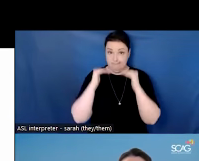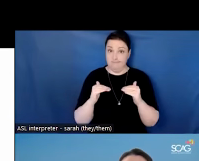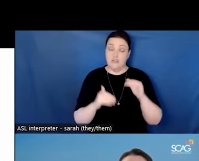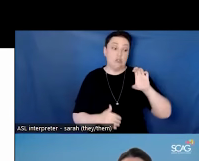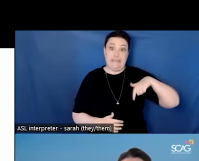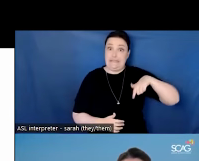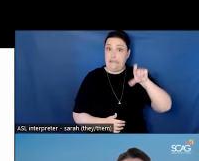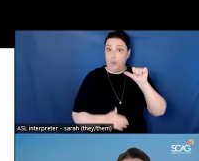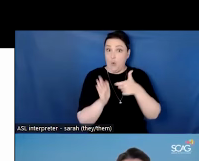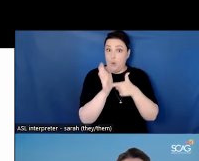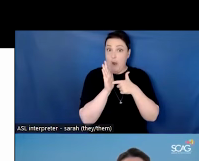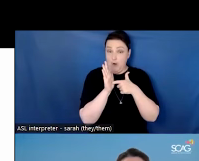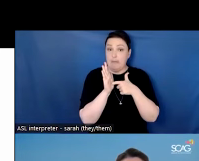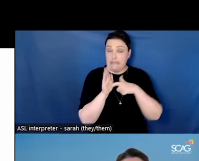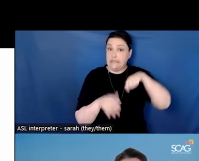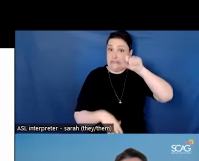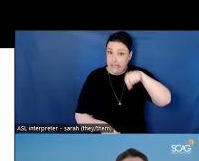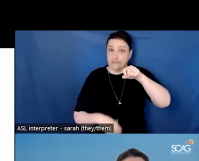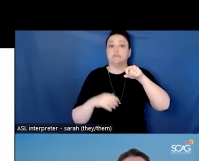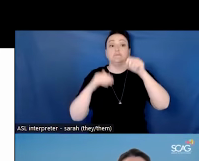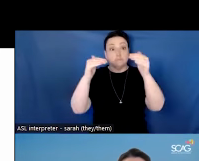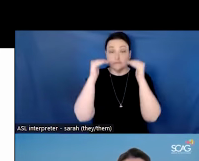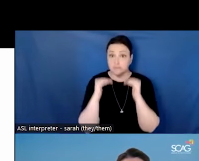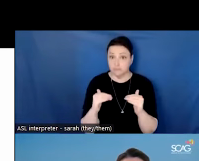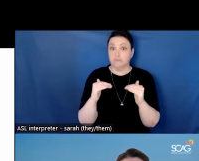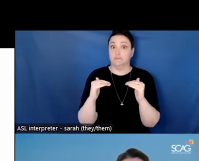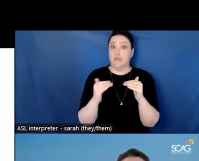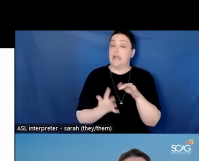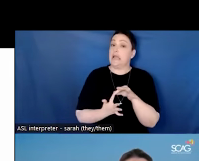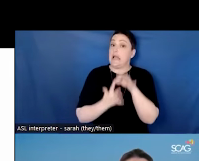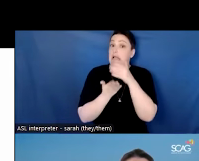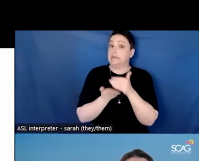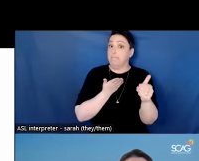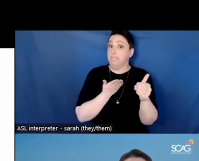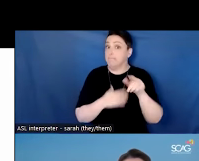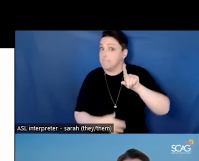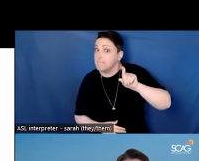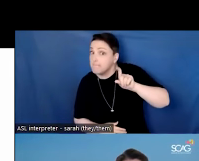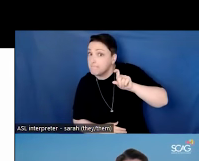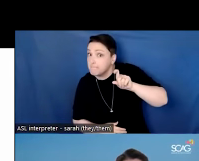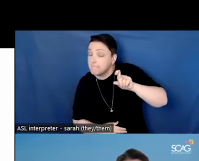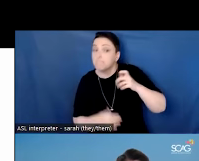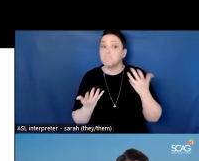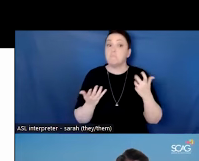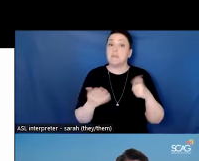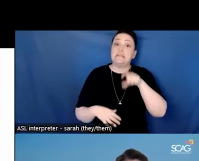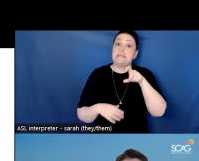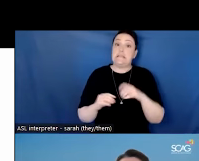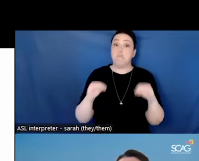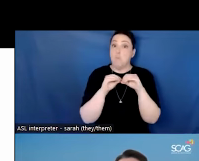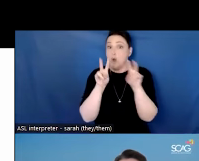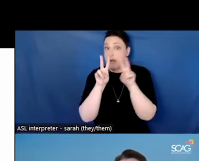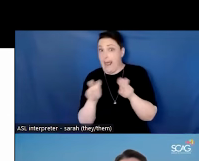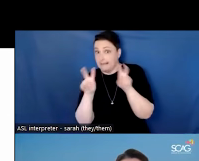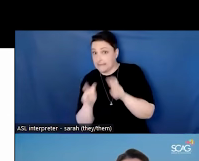the second decisional step is to determine if it can be exempt from the requirement to conduct further CEQA analysis or